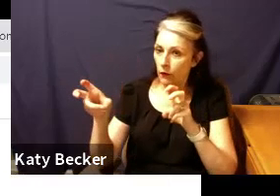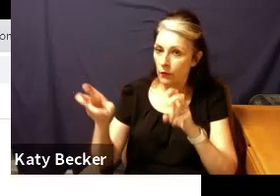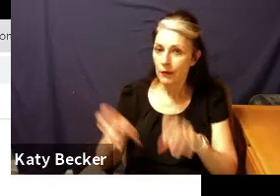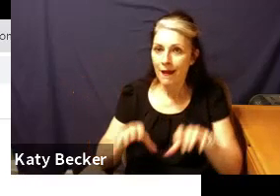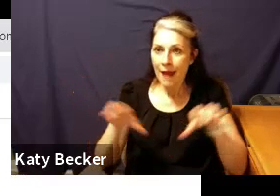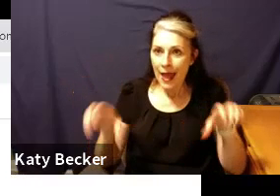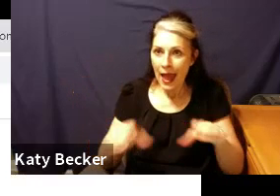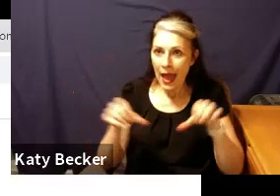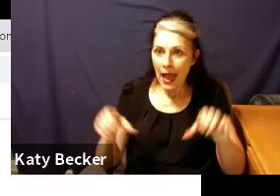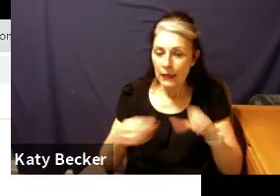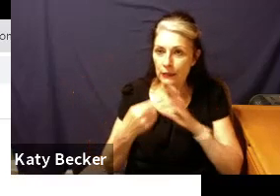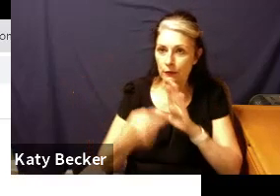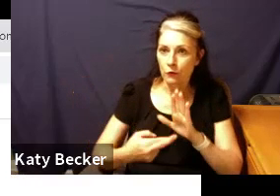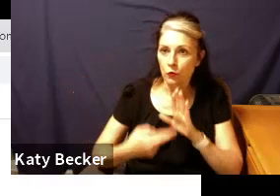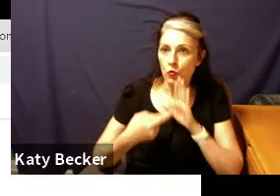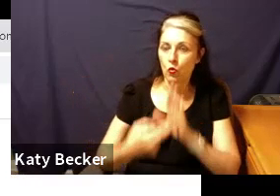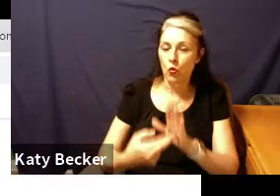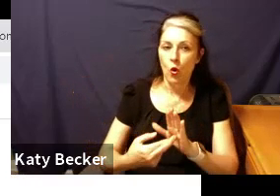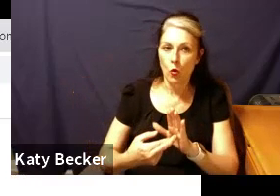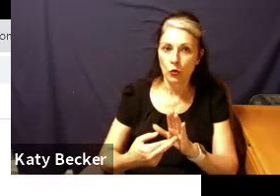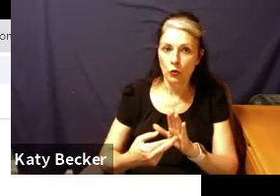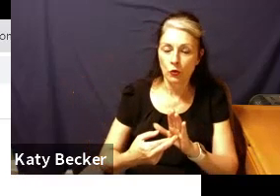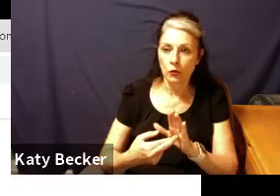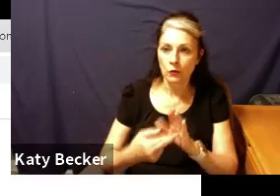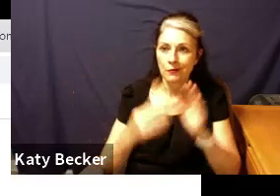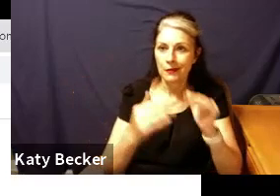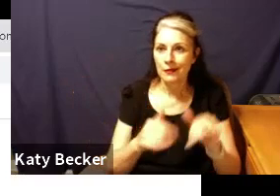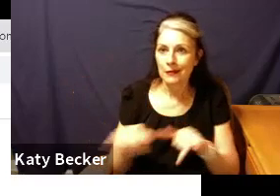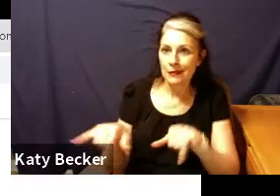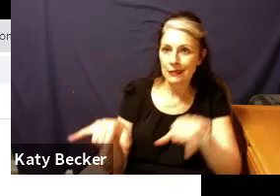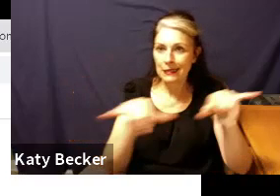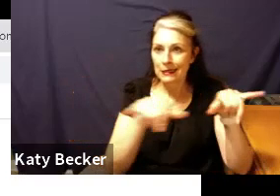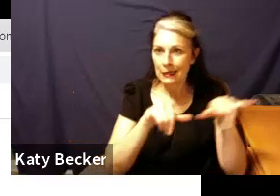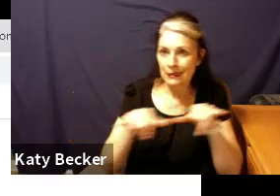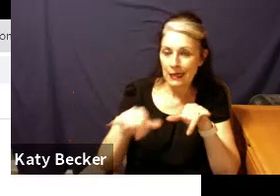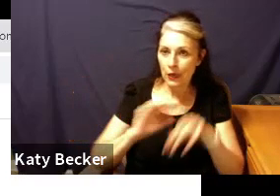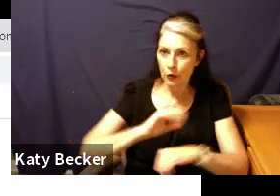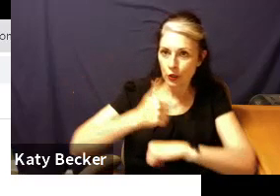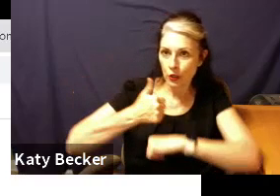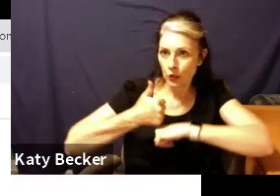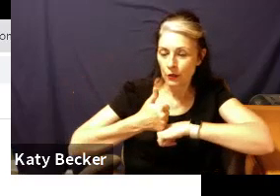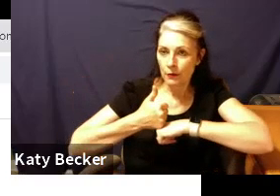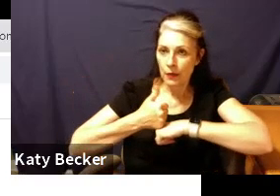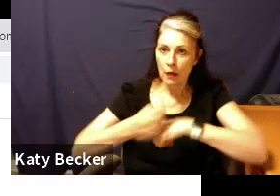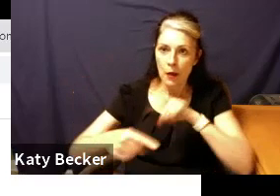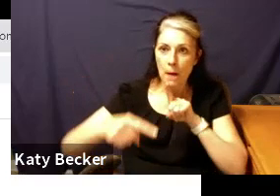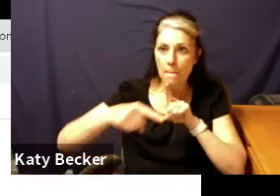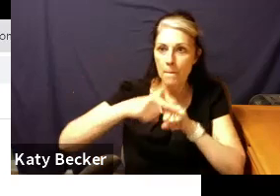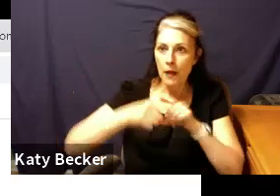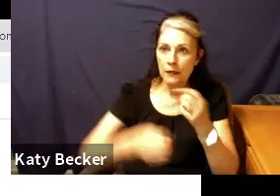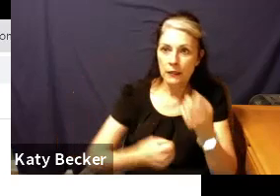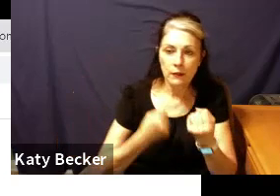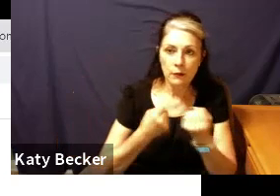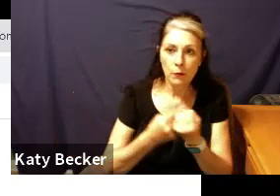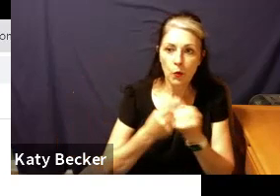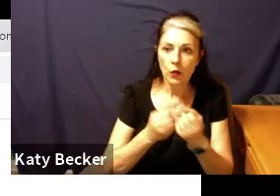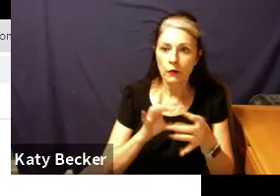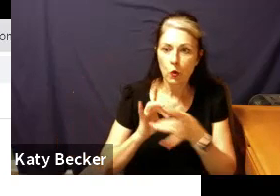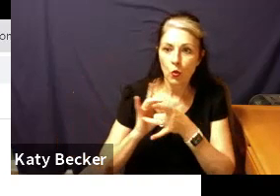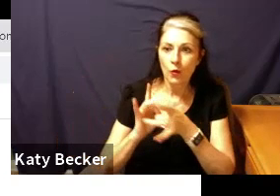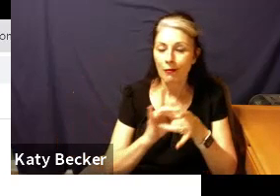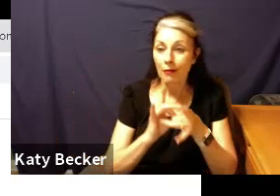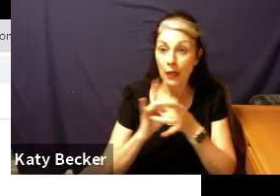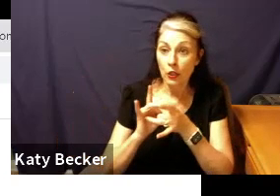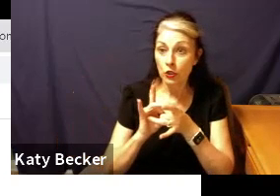roles as an upstander to build positive, supportive relationships